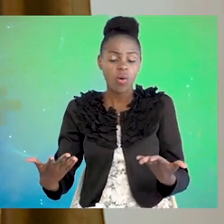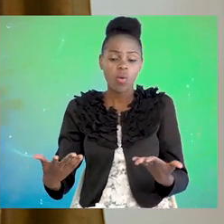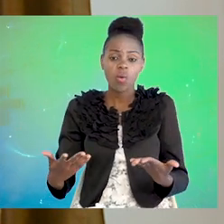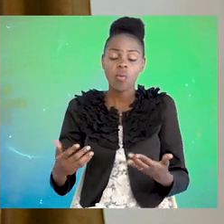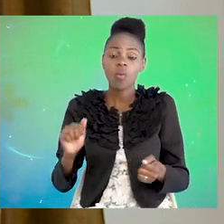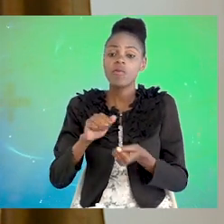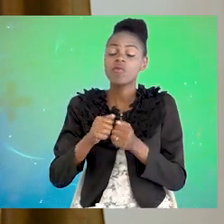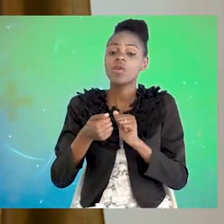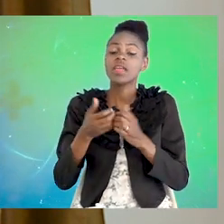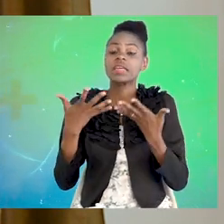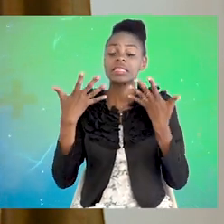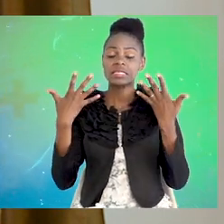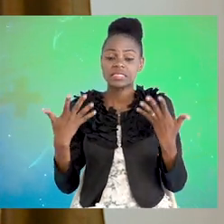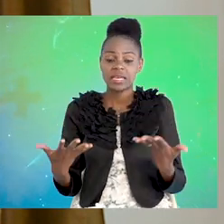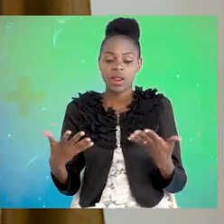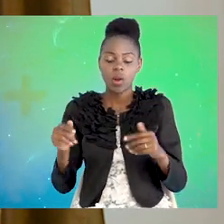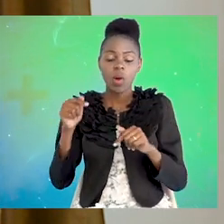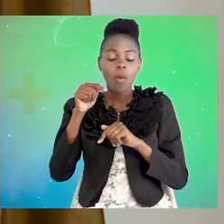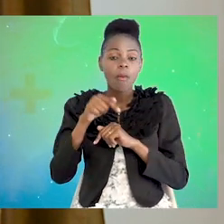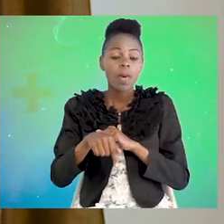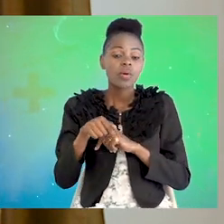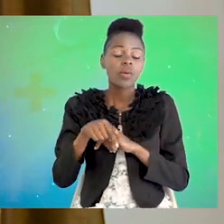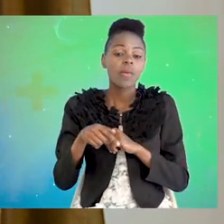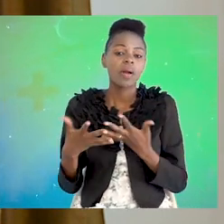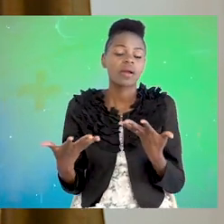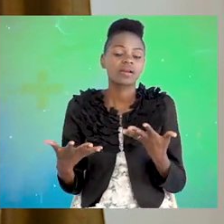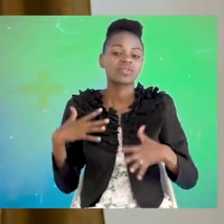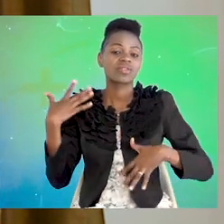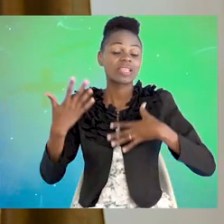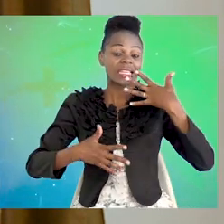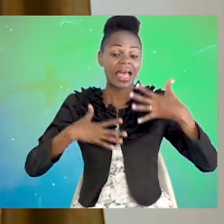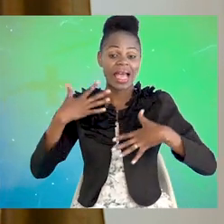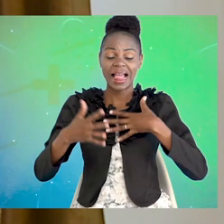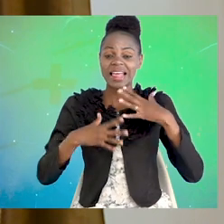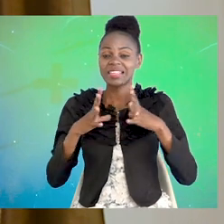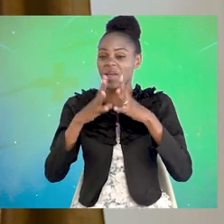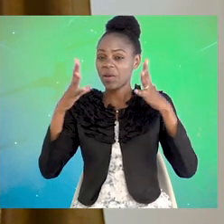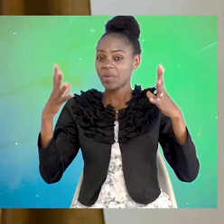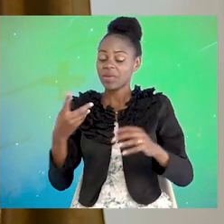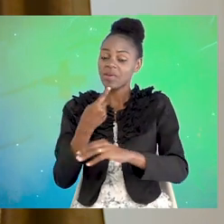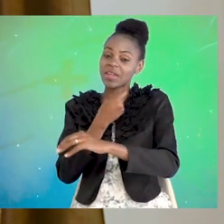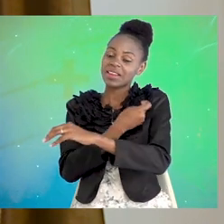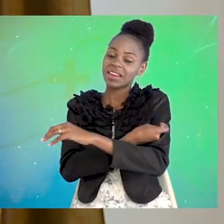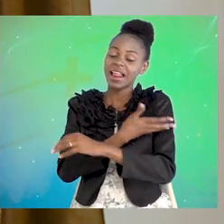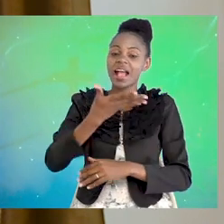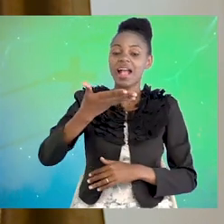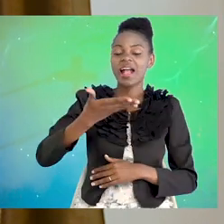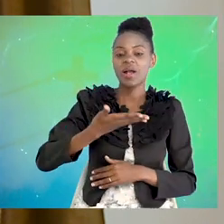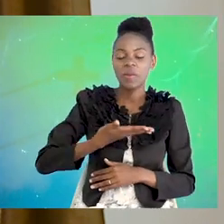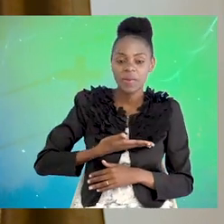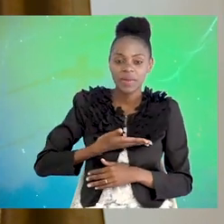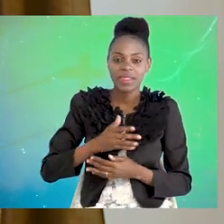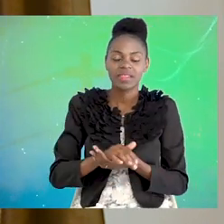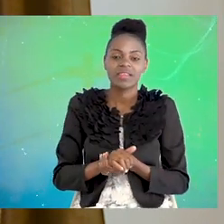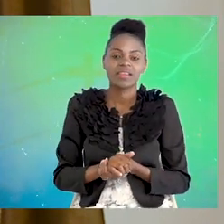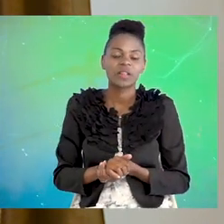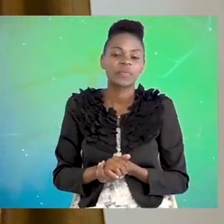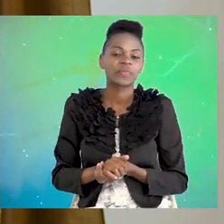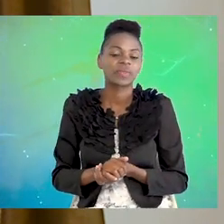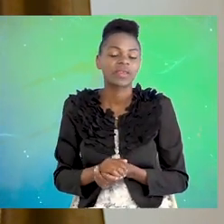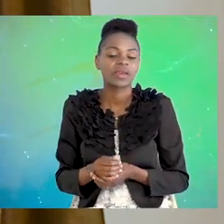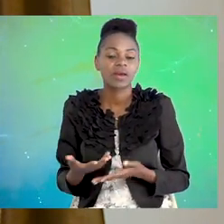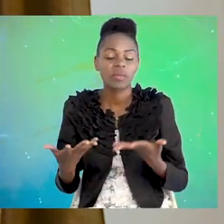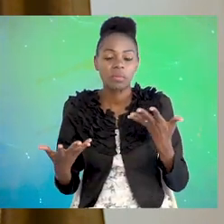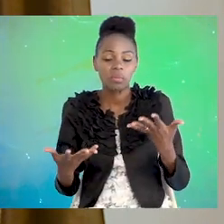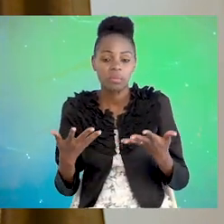most recently, very excitingly, a new vaccine has become available, the Typhoid Conjugate Vaccine. And we've been